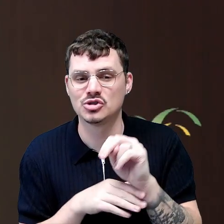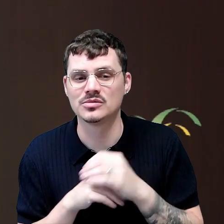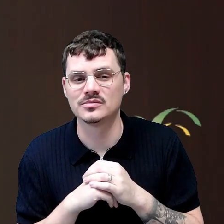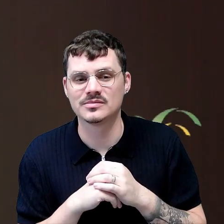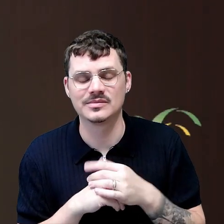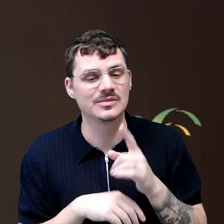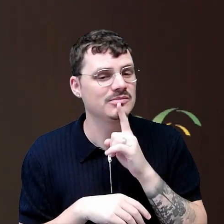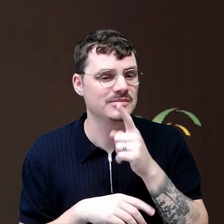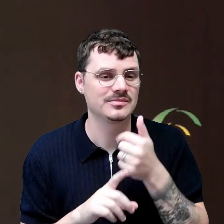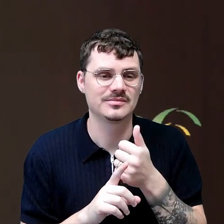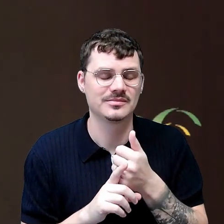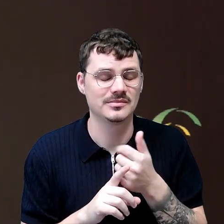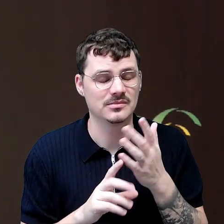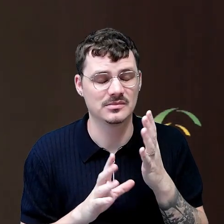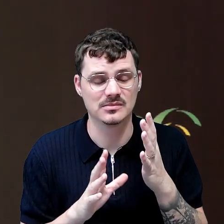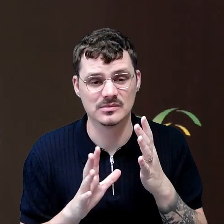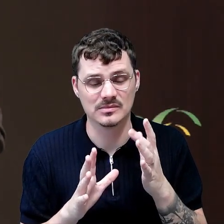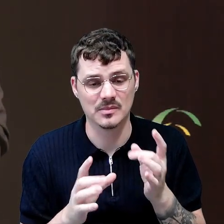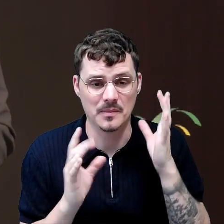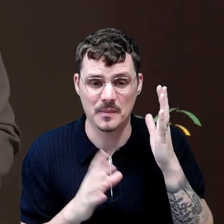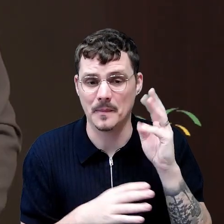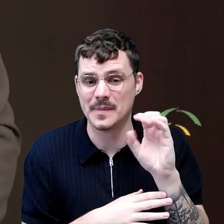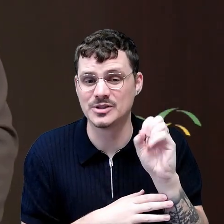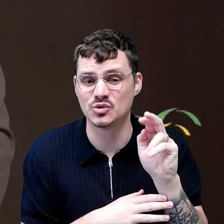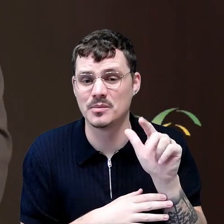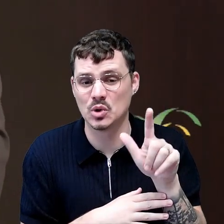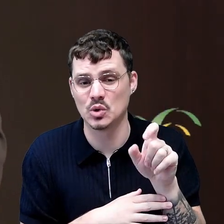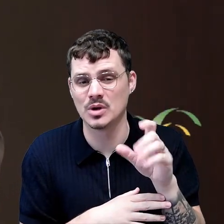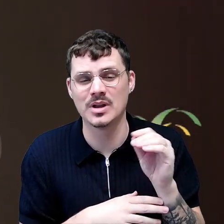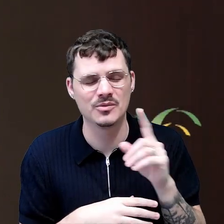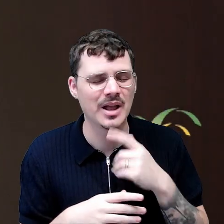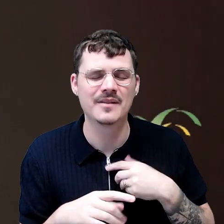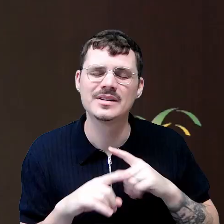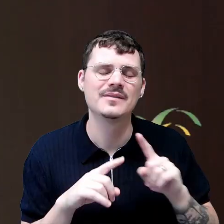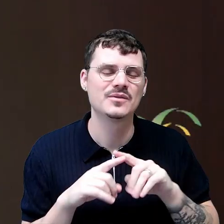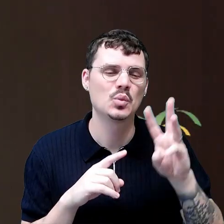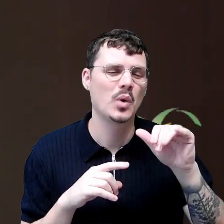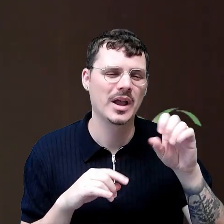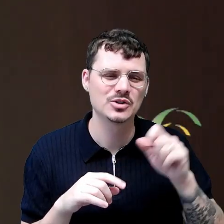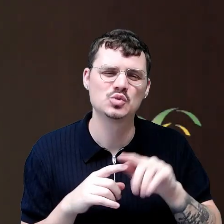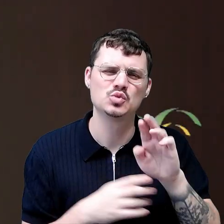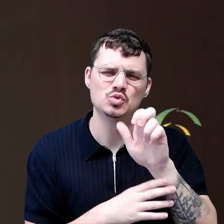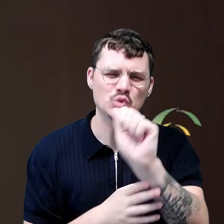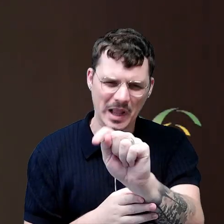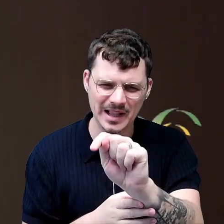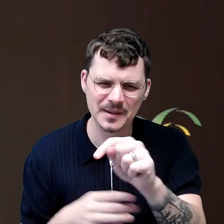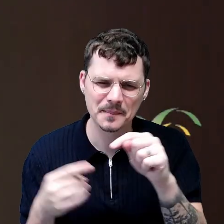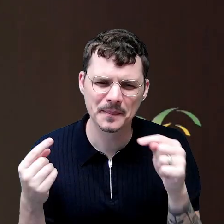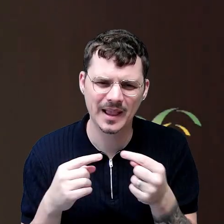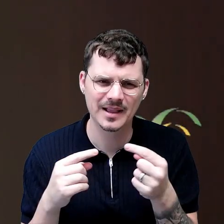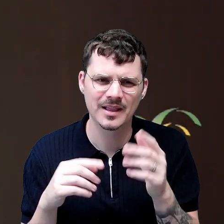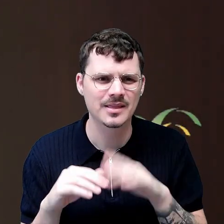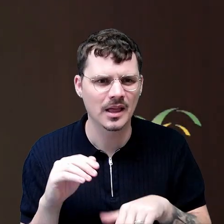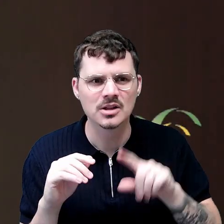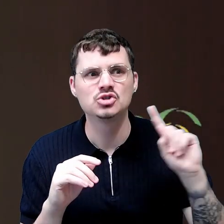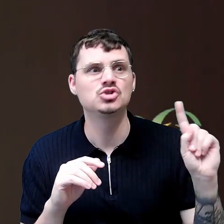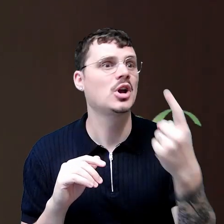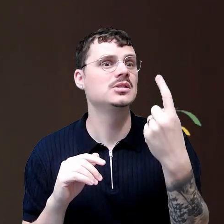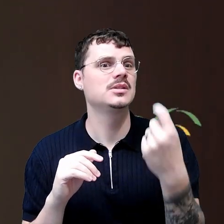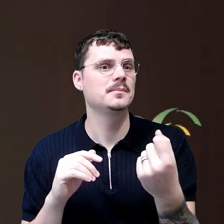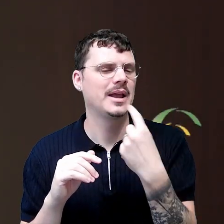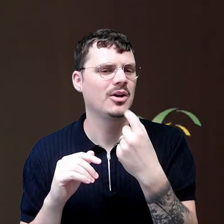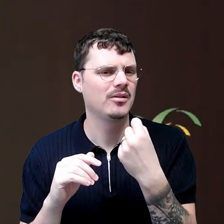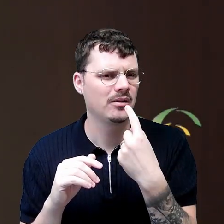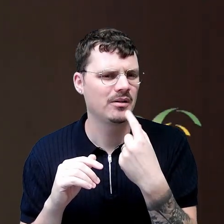really, really miserable. And there's so many ways to treat pain other than only